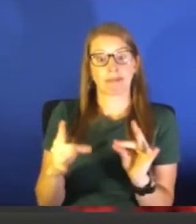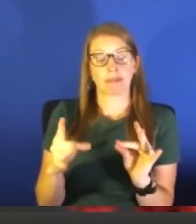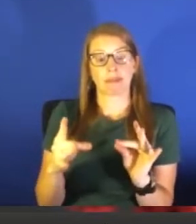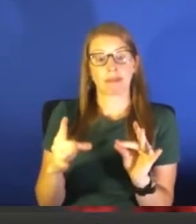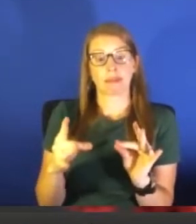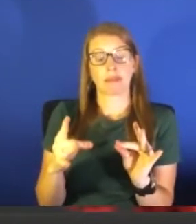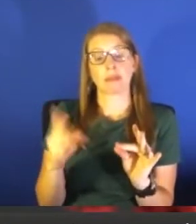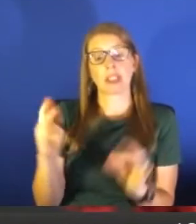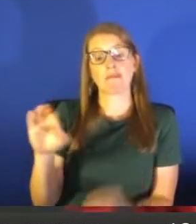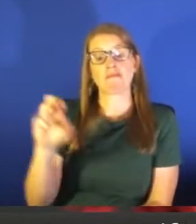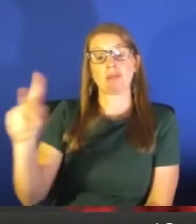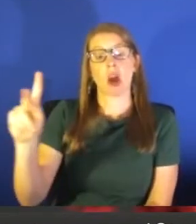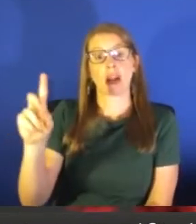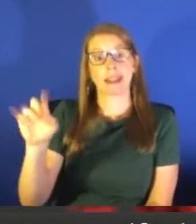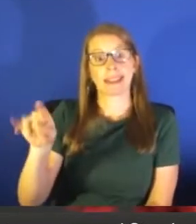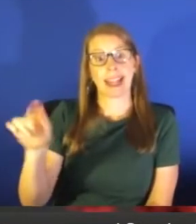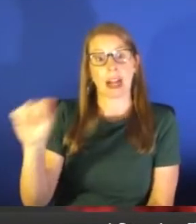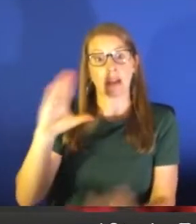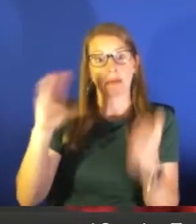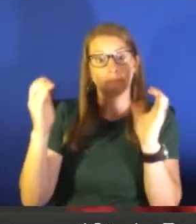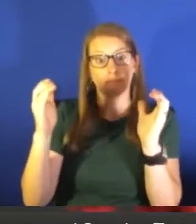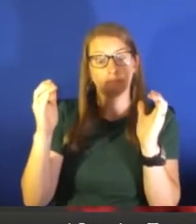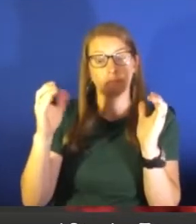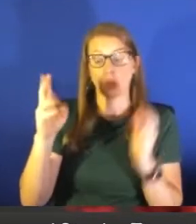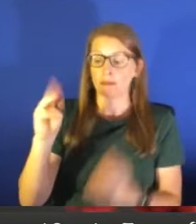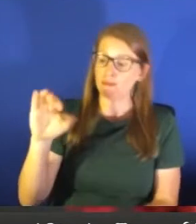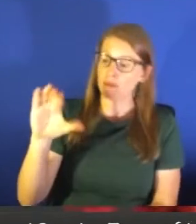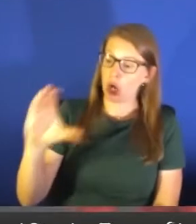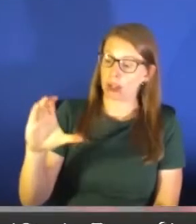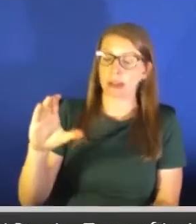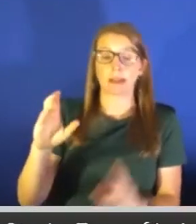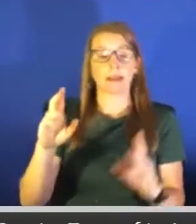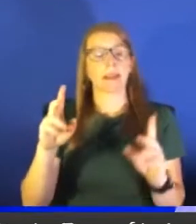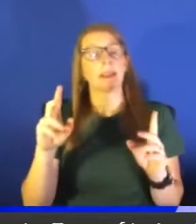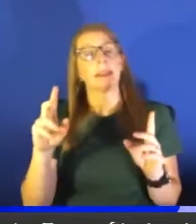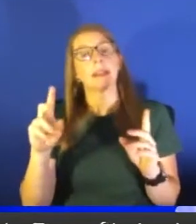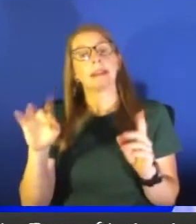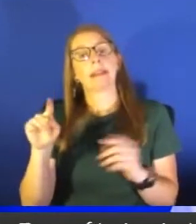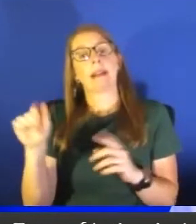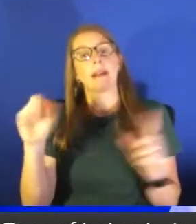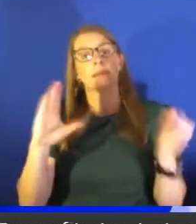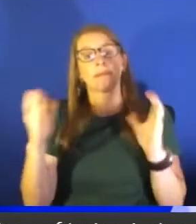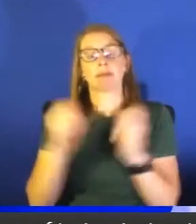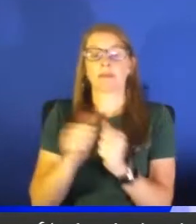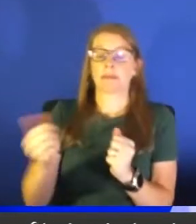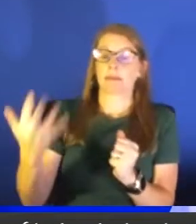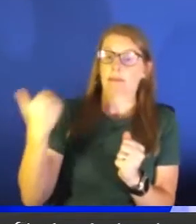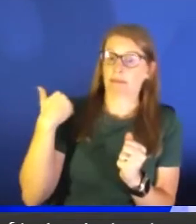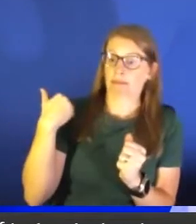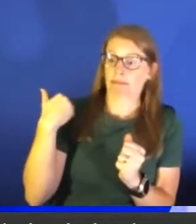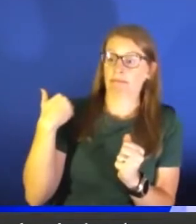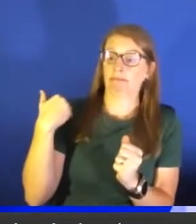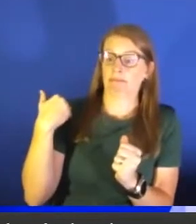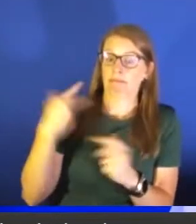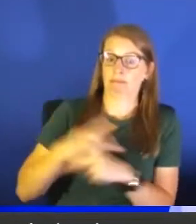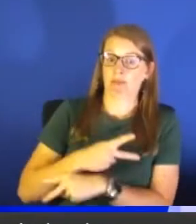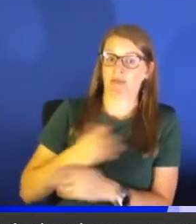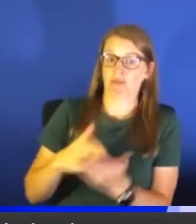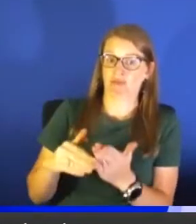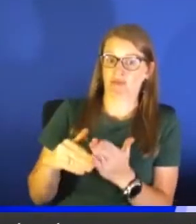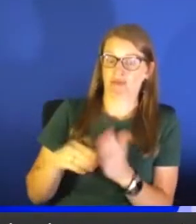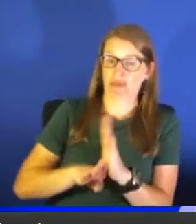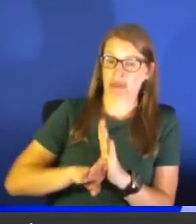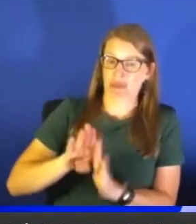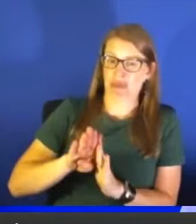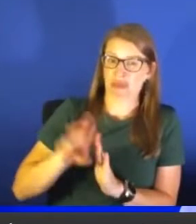data, comparing where we are currently with where we were in the really the worst part, the peak of the